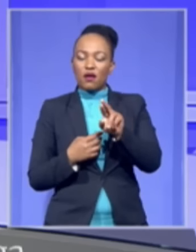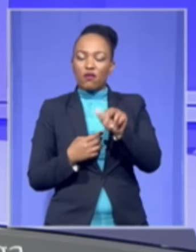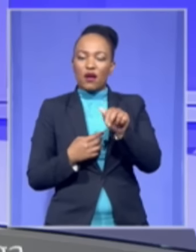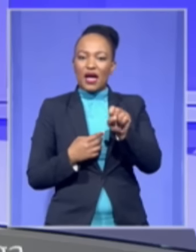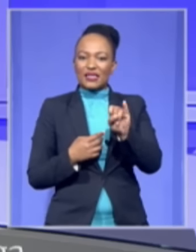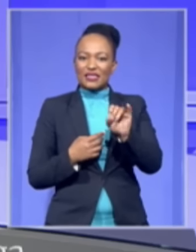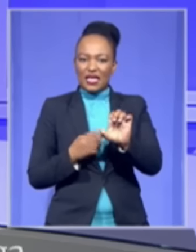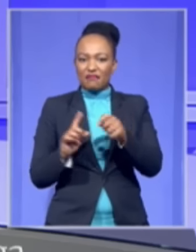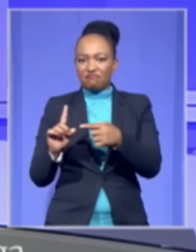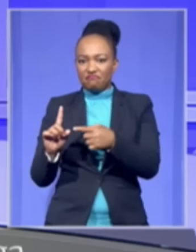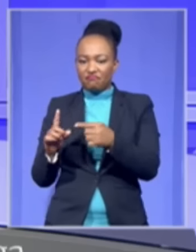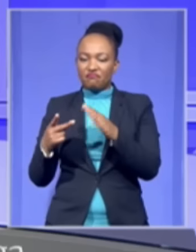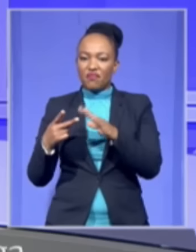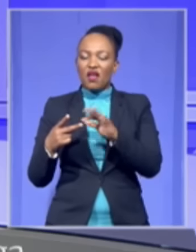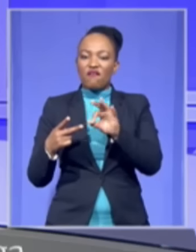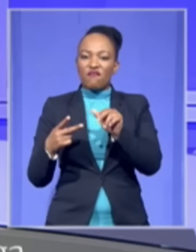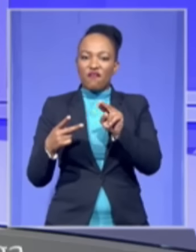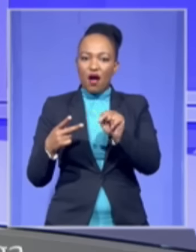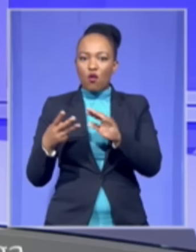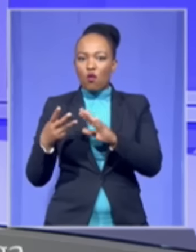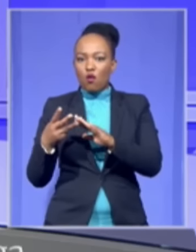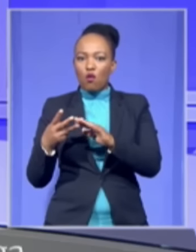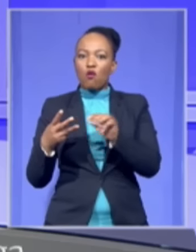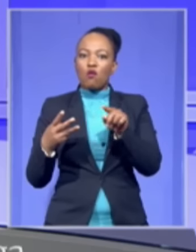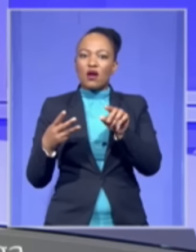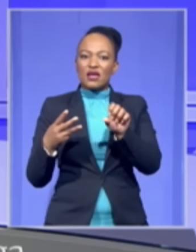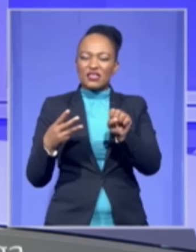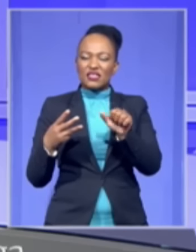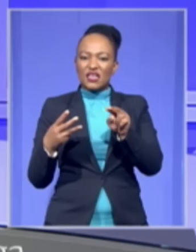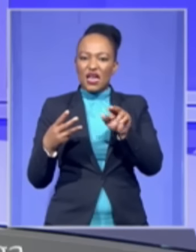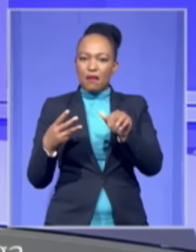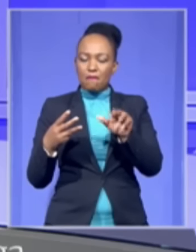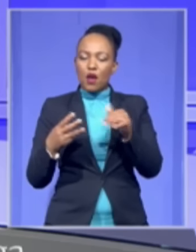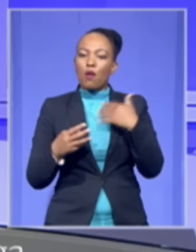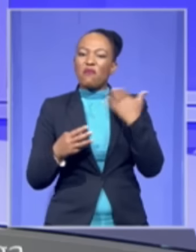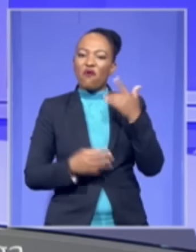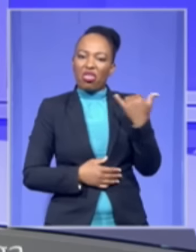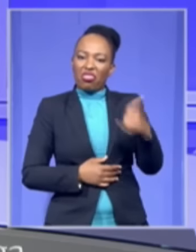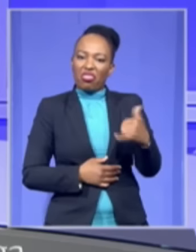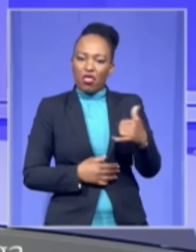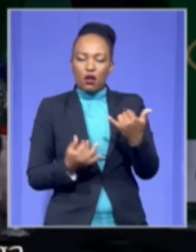Franco Mozart le Archies Neyman ba baneng ba gobetse mo setlhopheng.